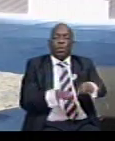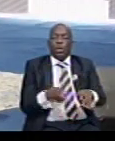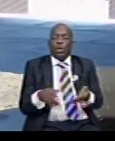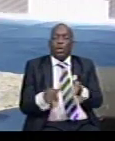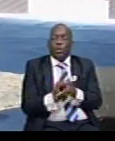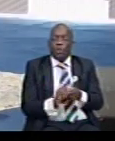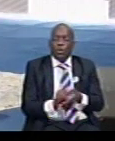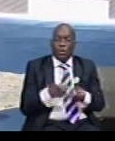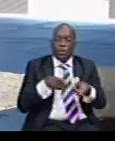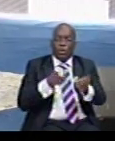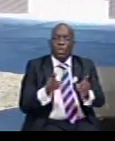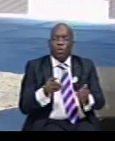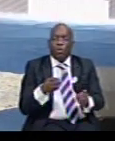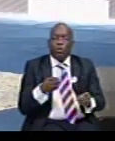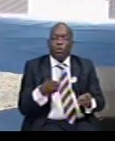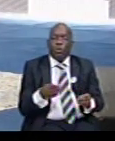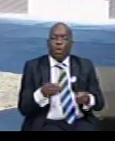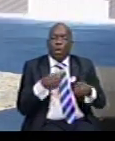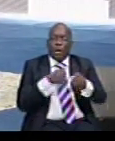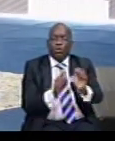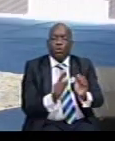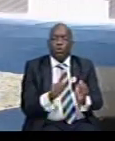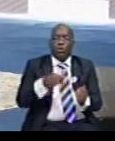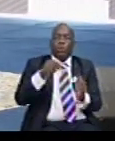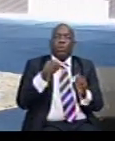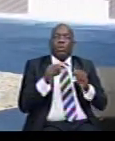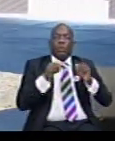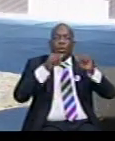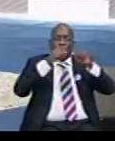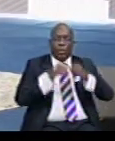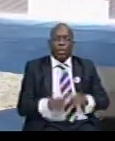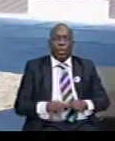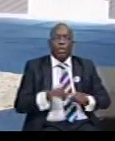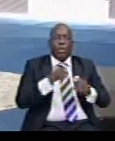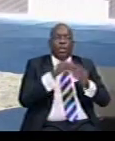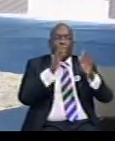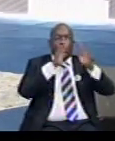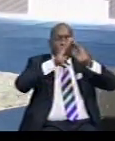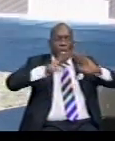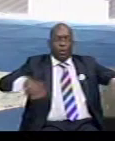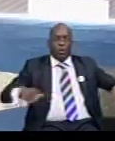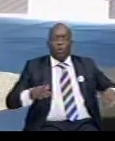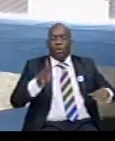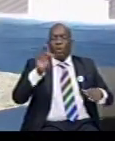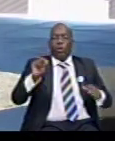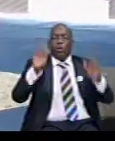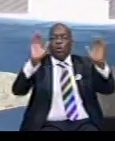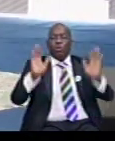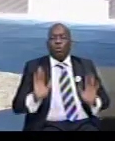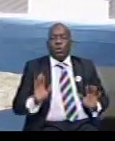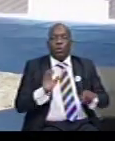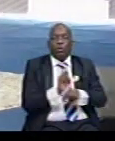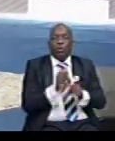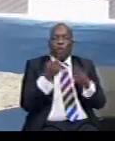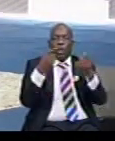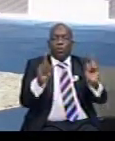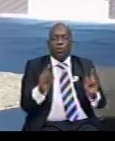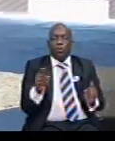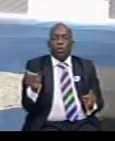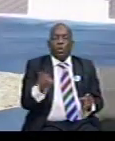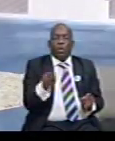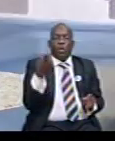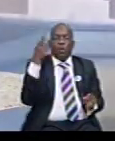apostles, they stayed indoor, no miracle happened. They were indoors, but